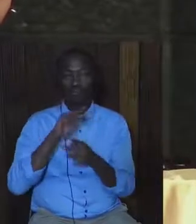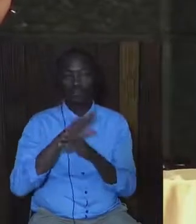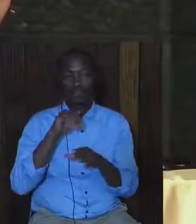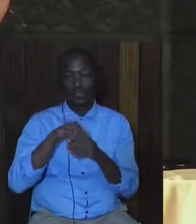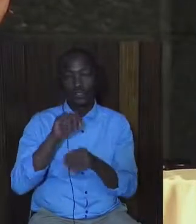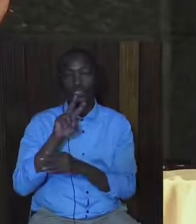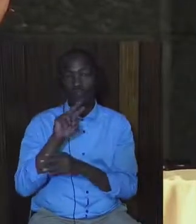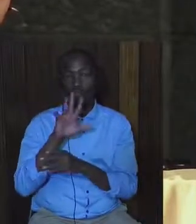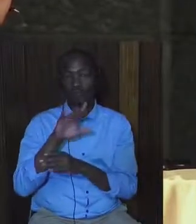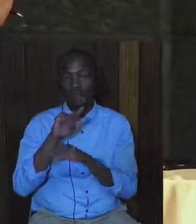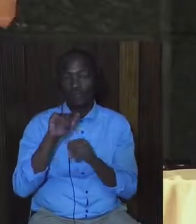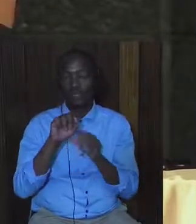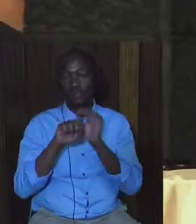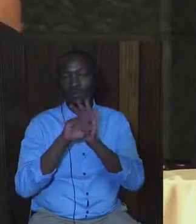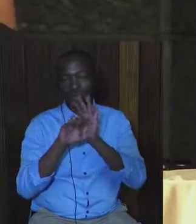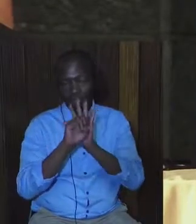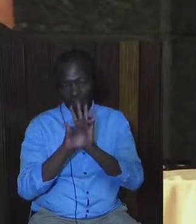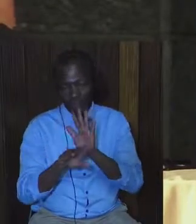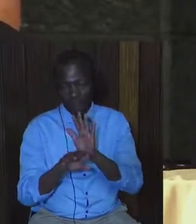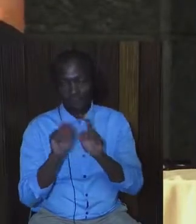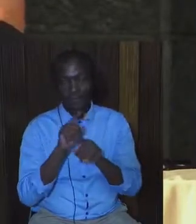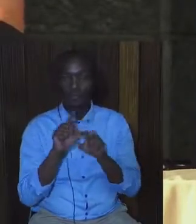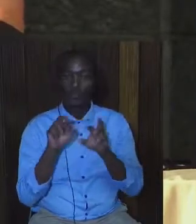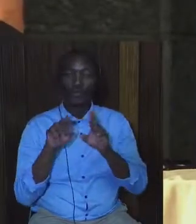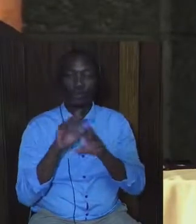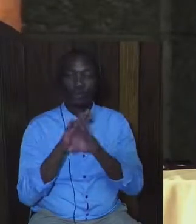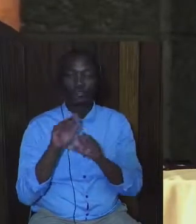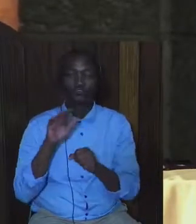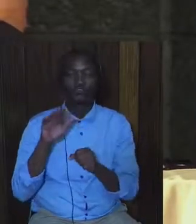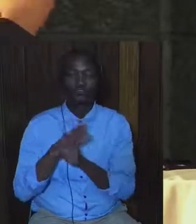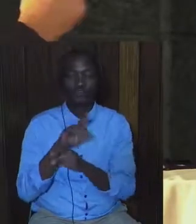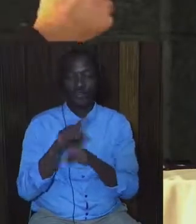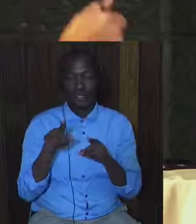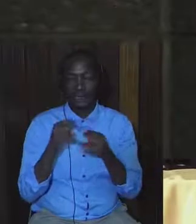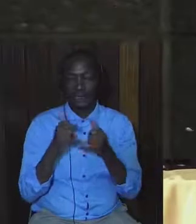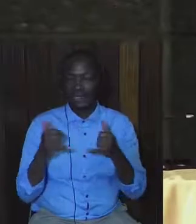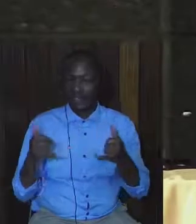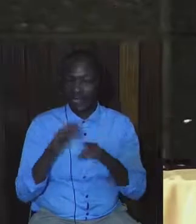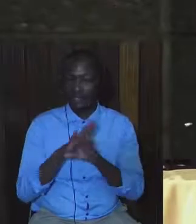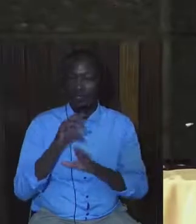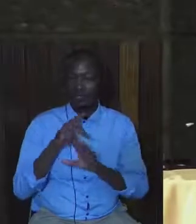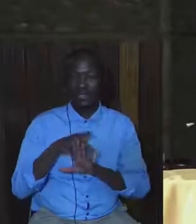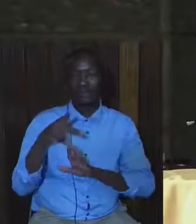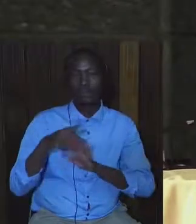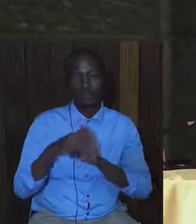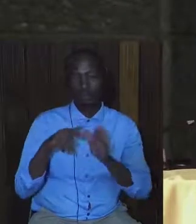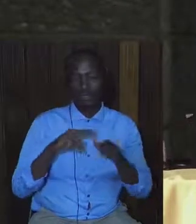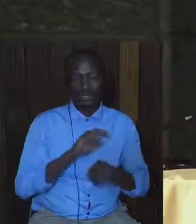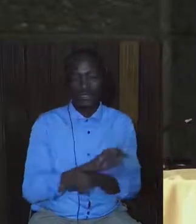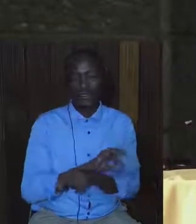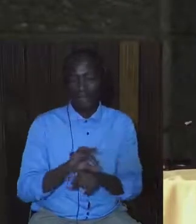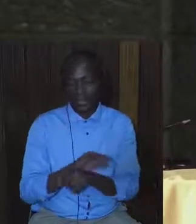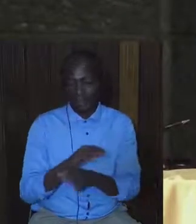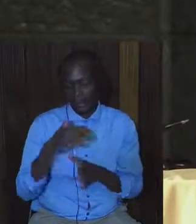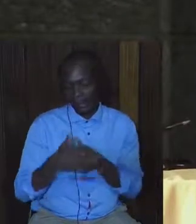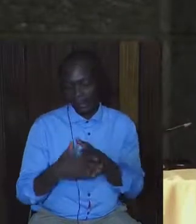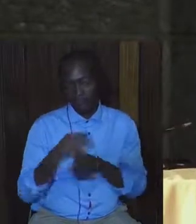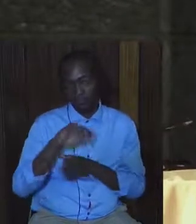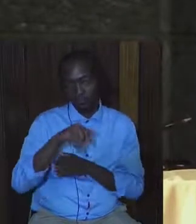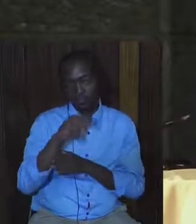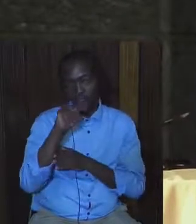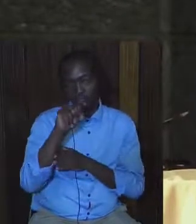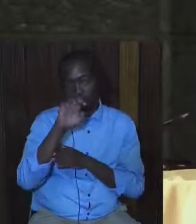25 posts that we have advertised, and we're hoping to fill in line with the project plan by end of June